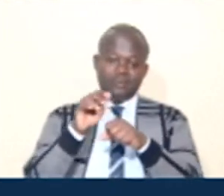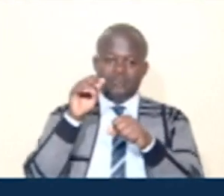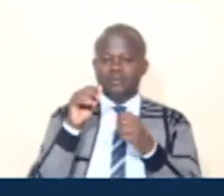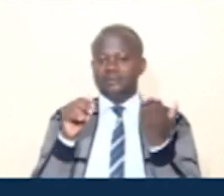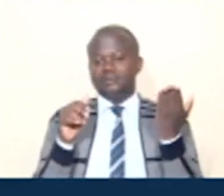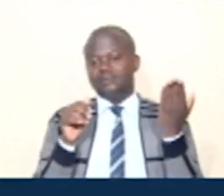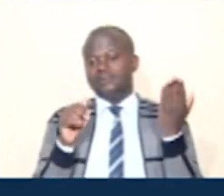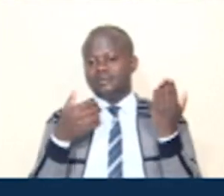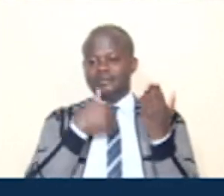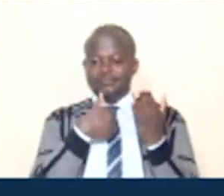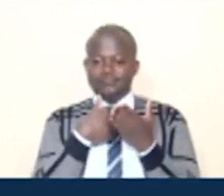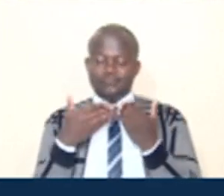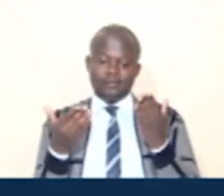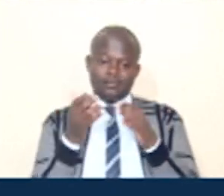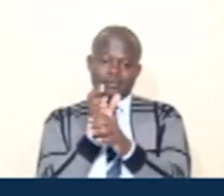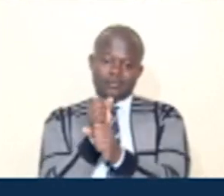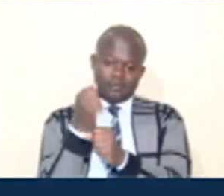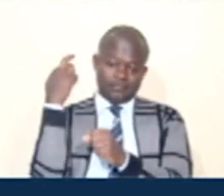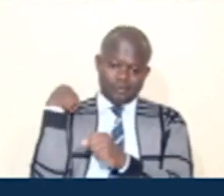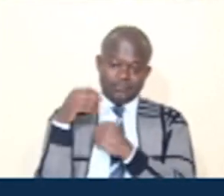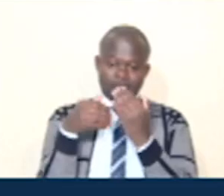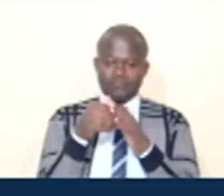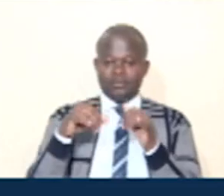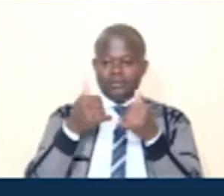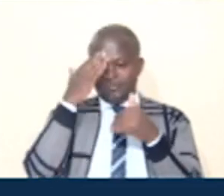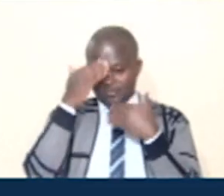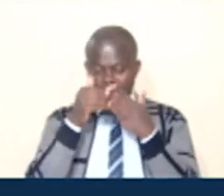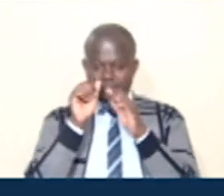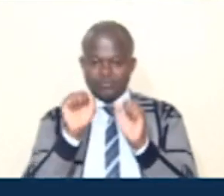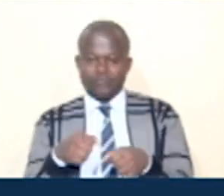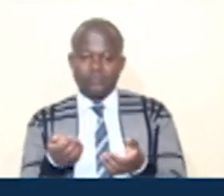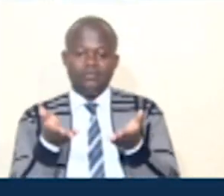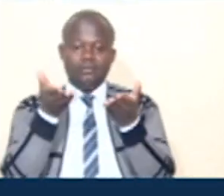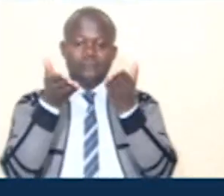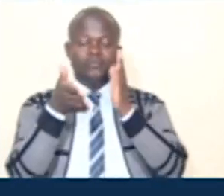bakazagira ishyirahamwe rishinzwe uwo mukino kugira ngo ushobore kuzamuka vuba